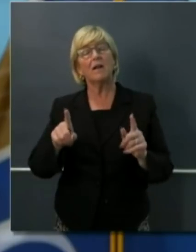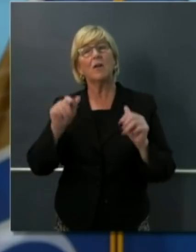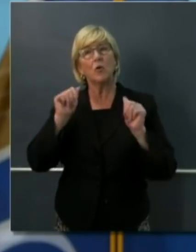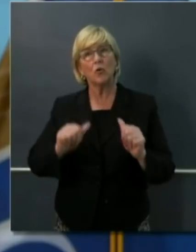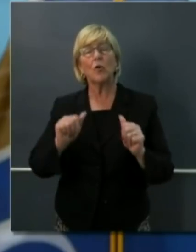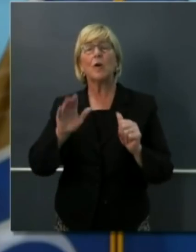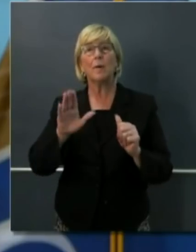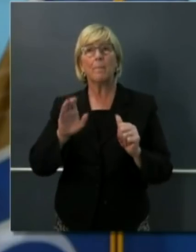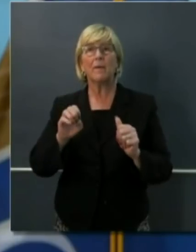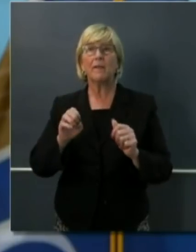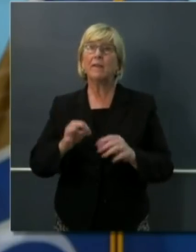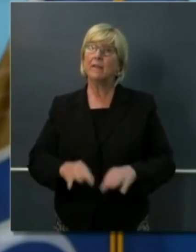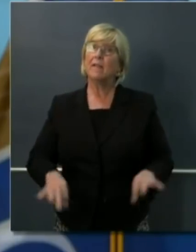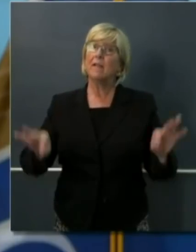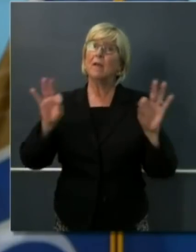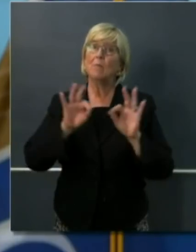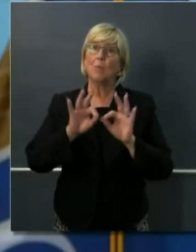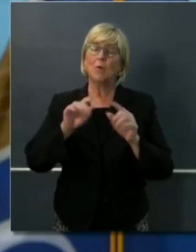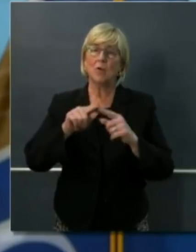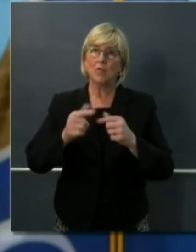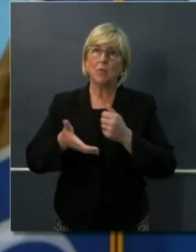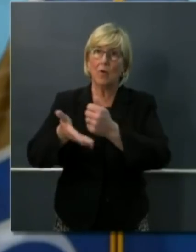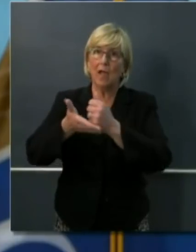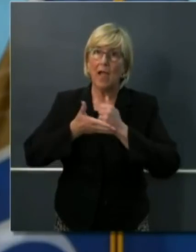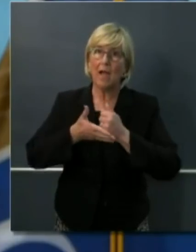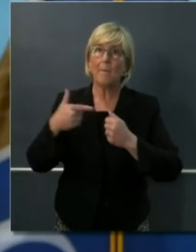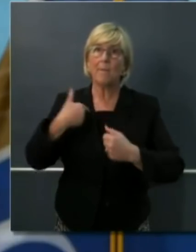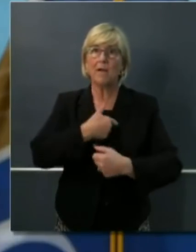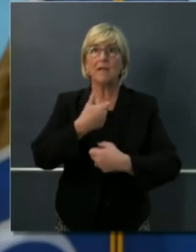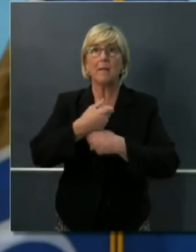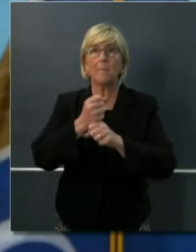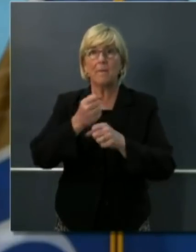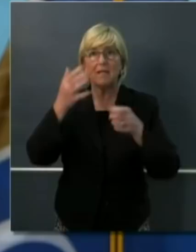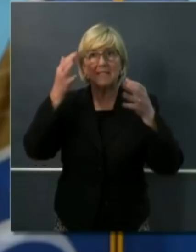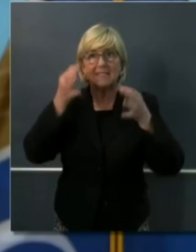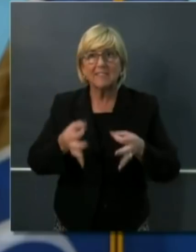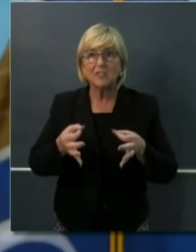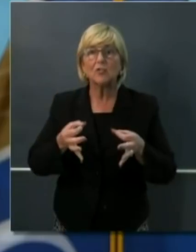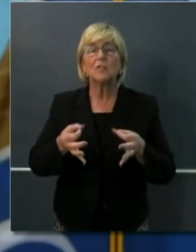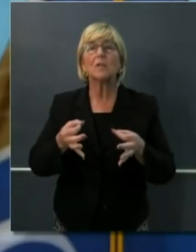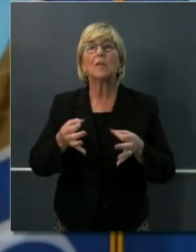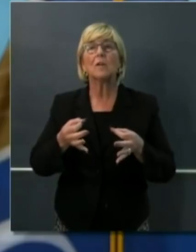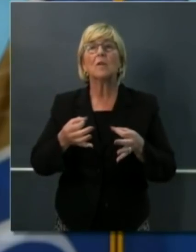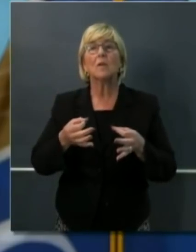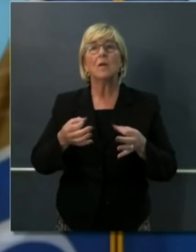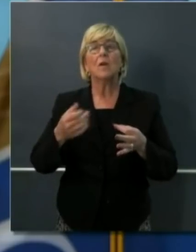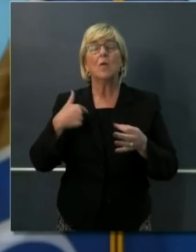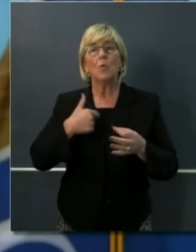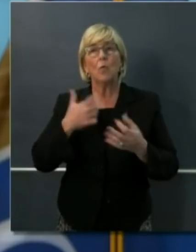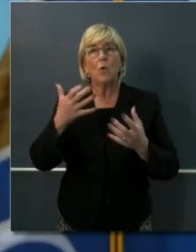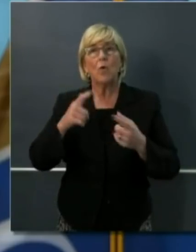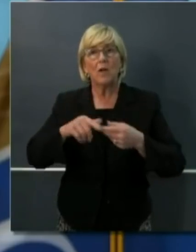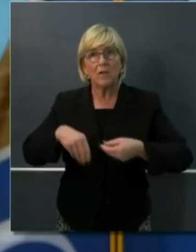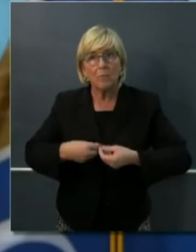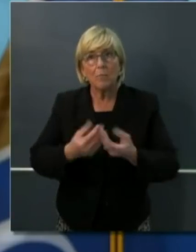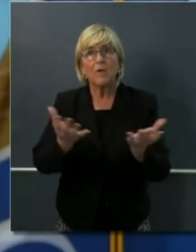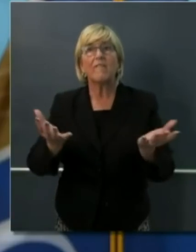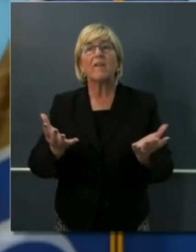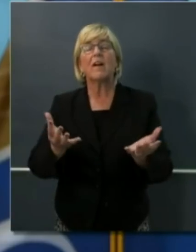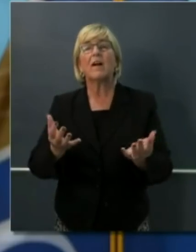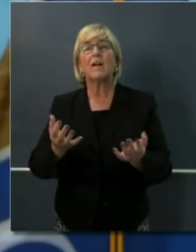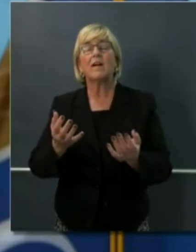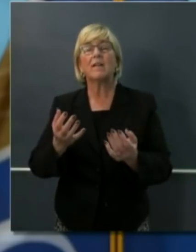significant, and we are certainly going to do our part. In addition to procuring PCR tests, we will do the same to provide the